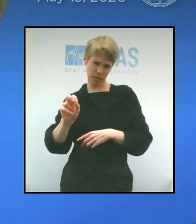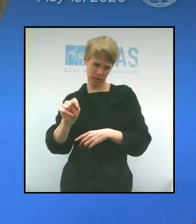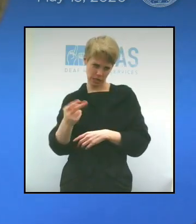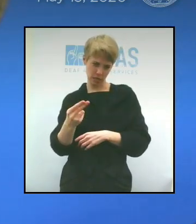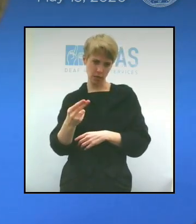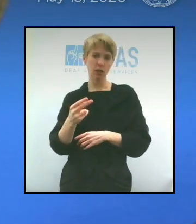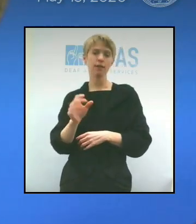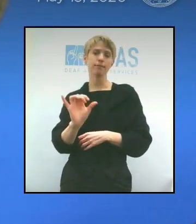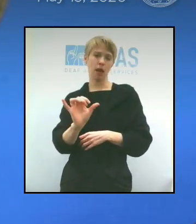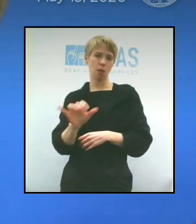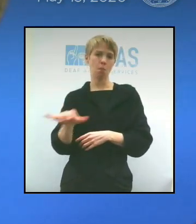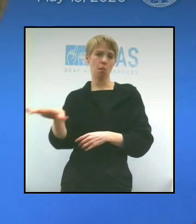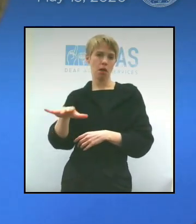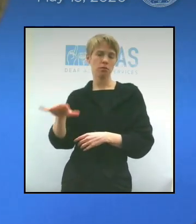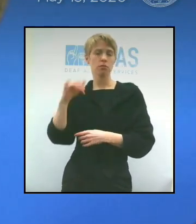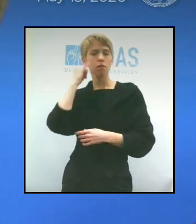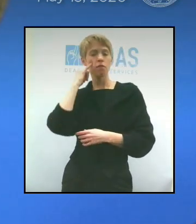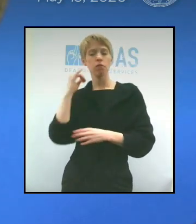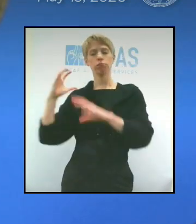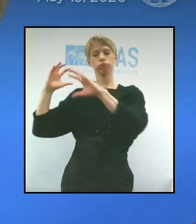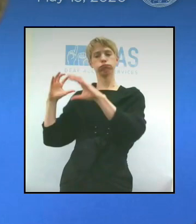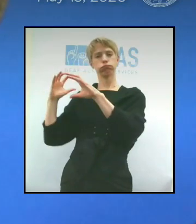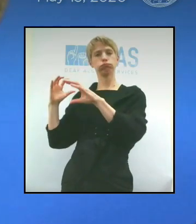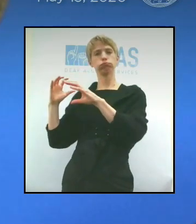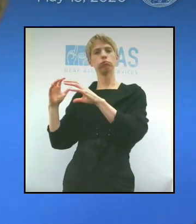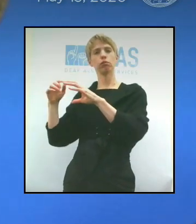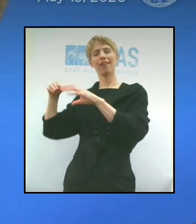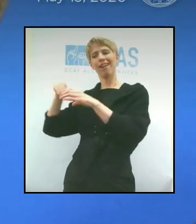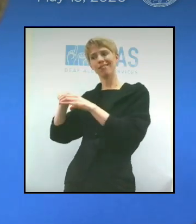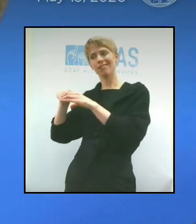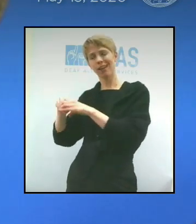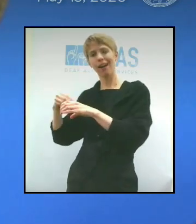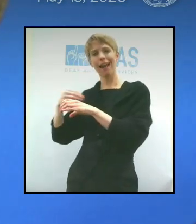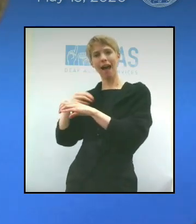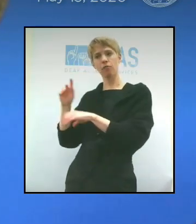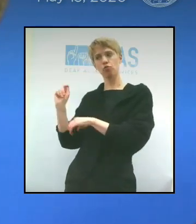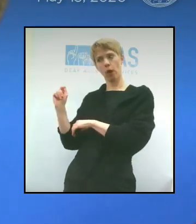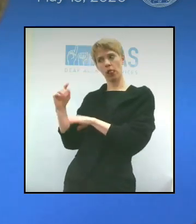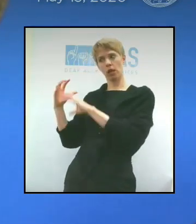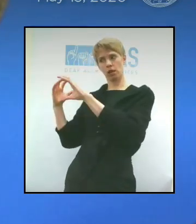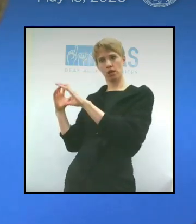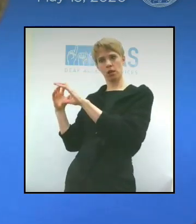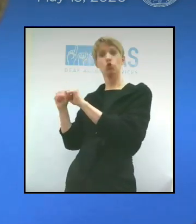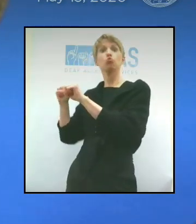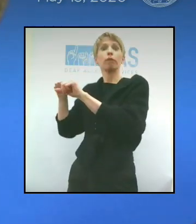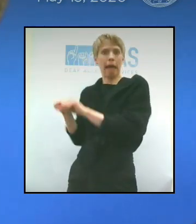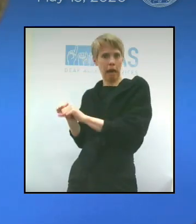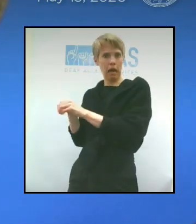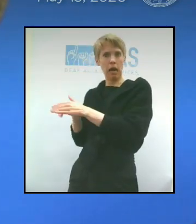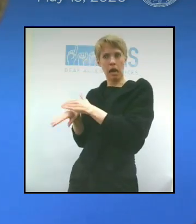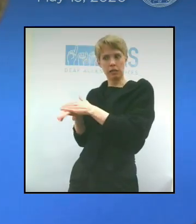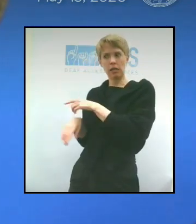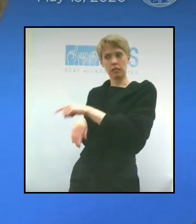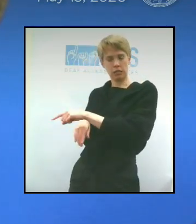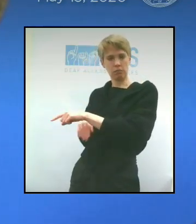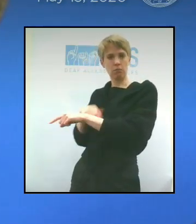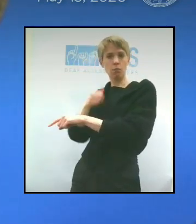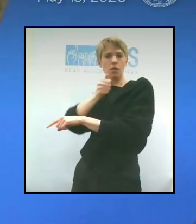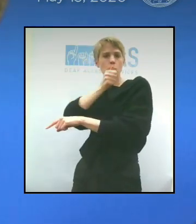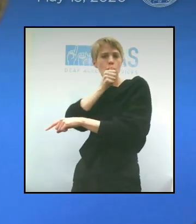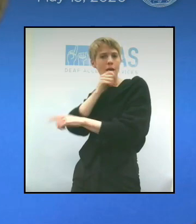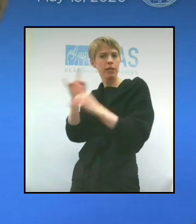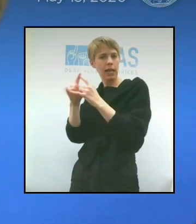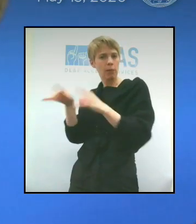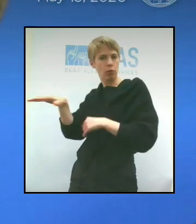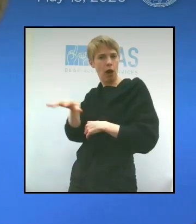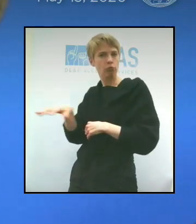have self-contained restroom facilities are available on private campgrounds. That is now open. We said